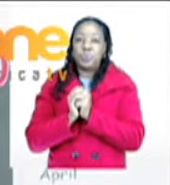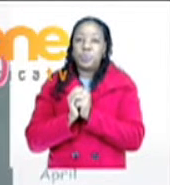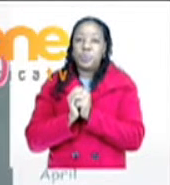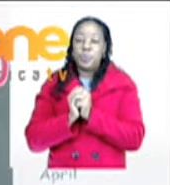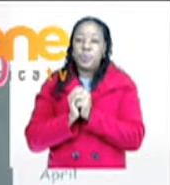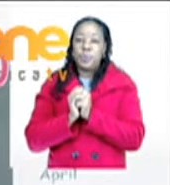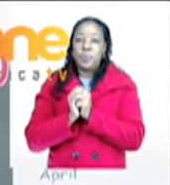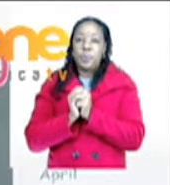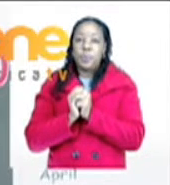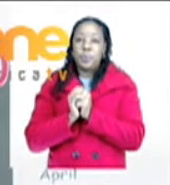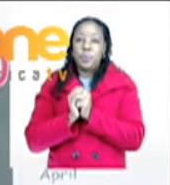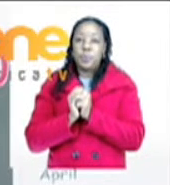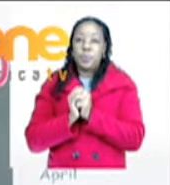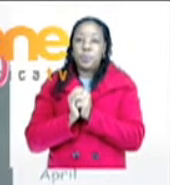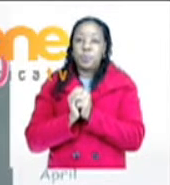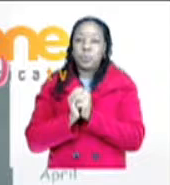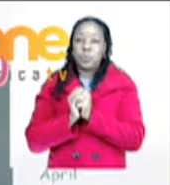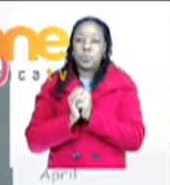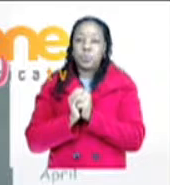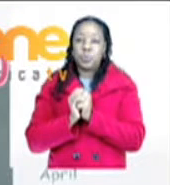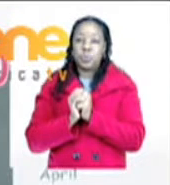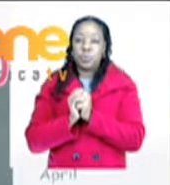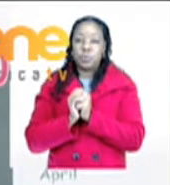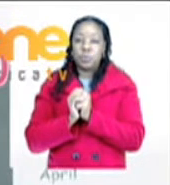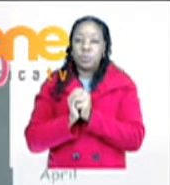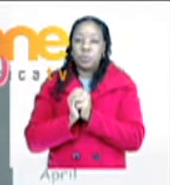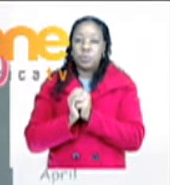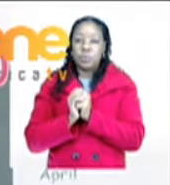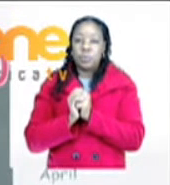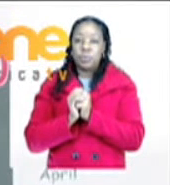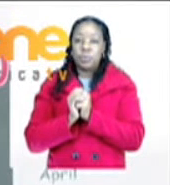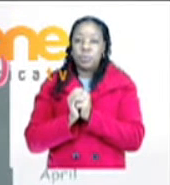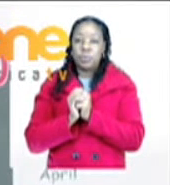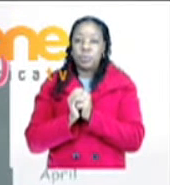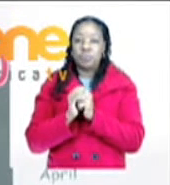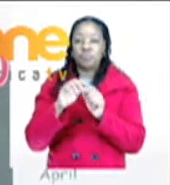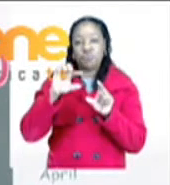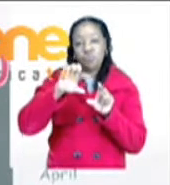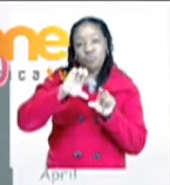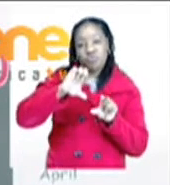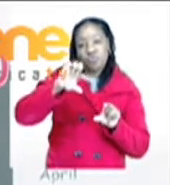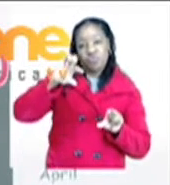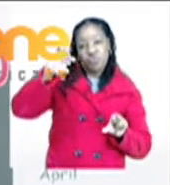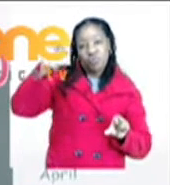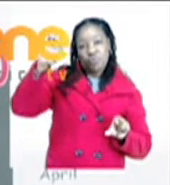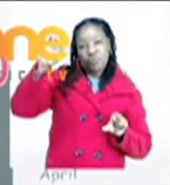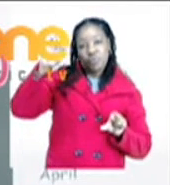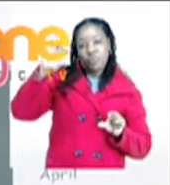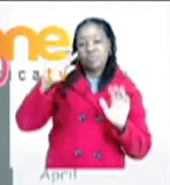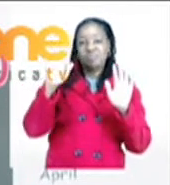our flag. We need to color this part red.